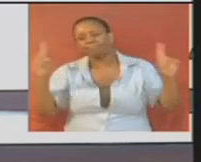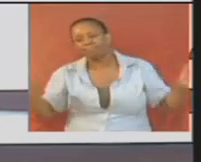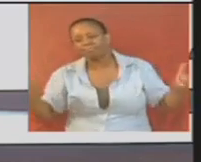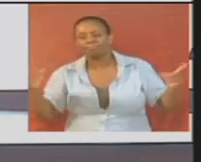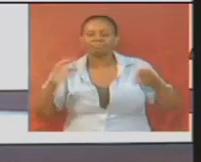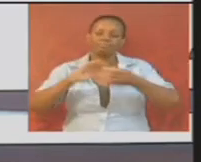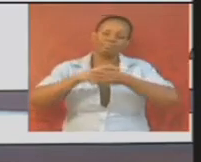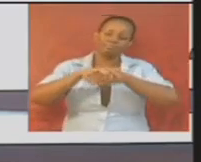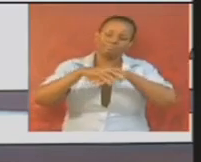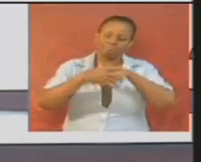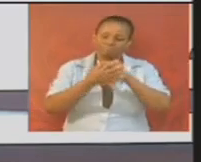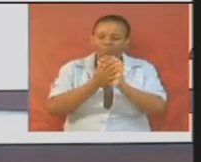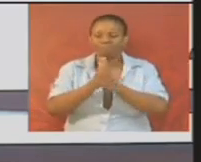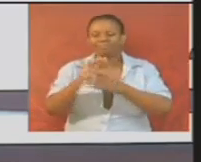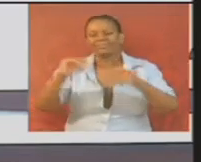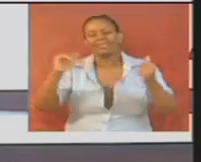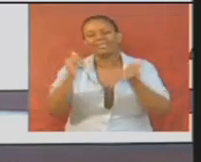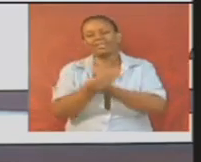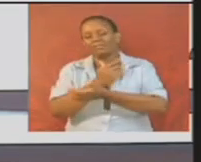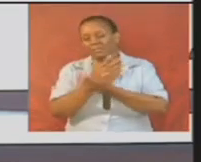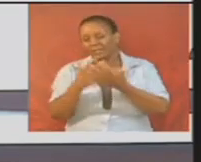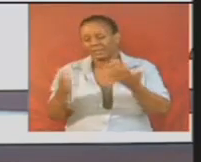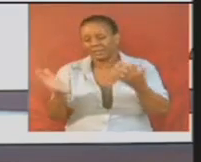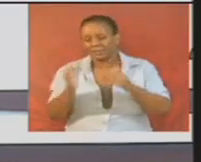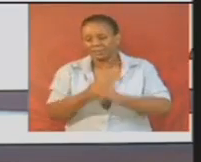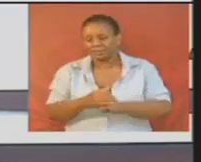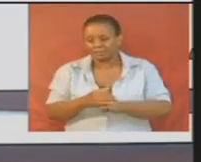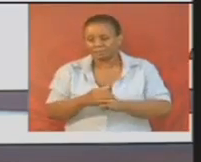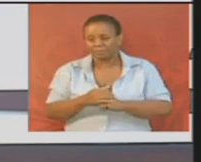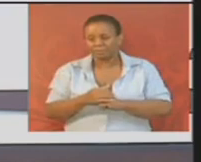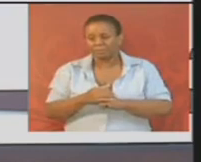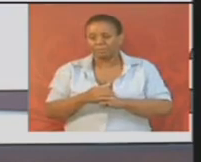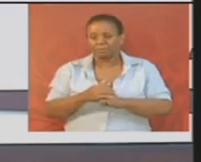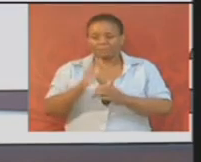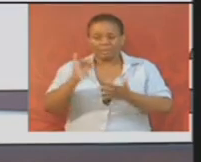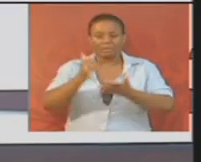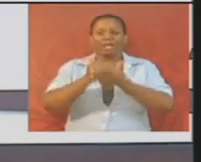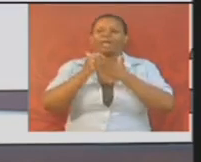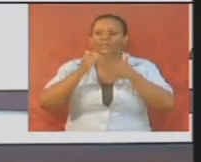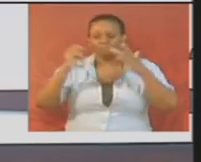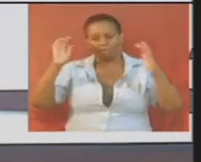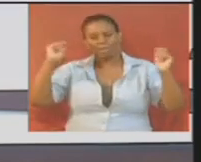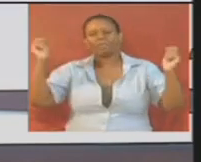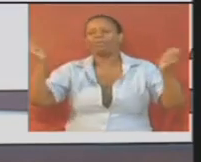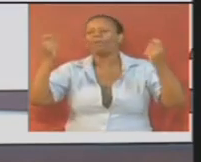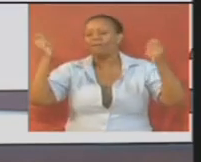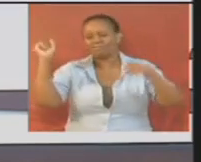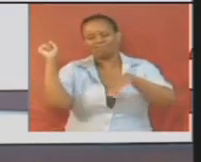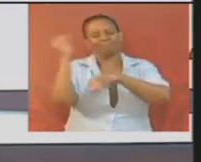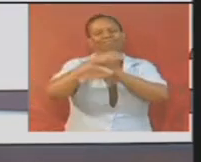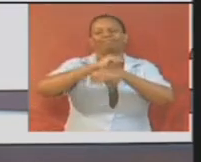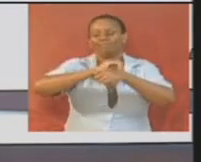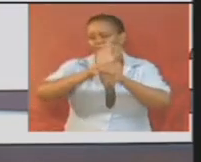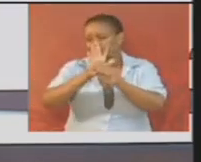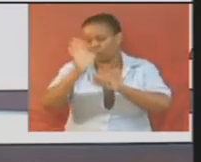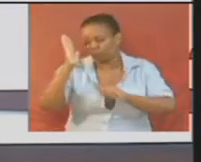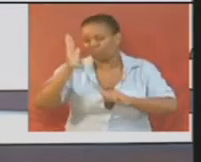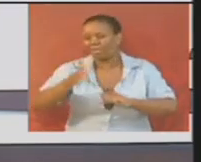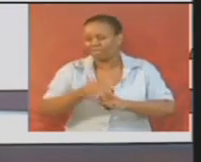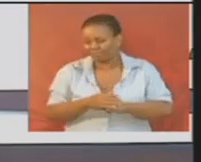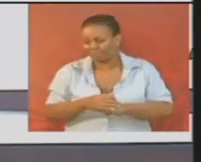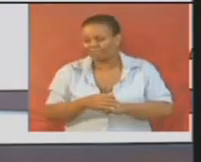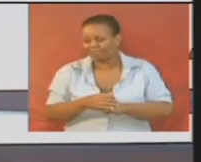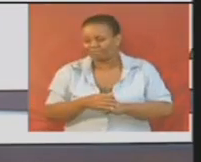hands, will help us win this war against COVID-19. Fourthly, vaccination saves